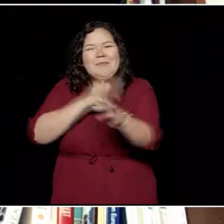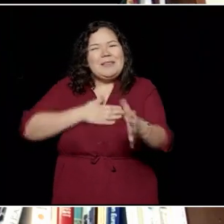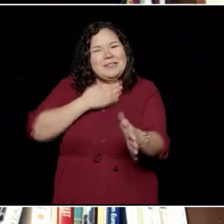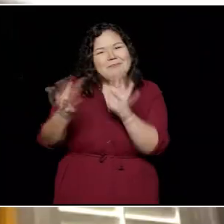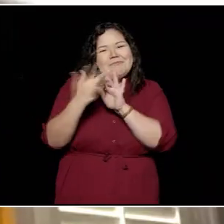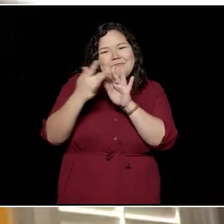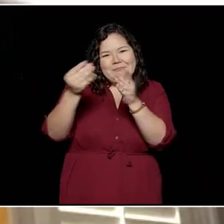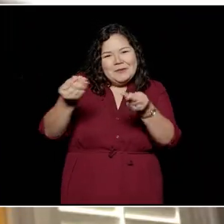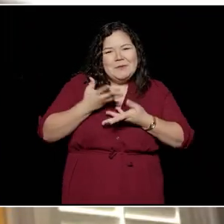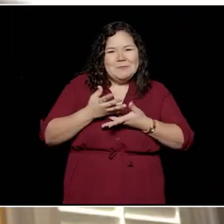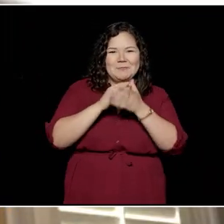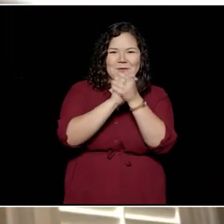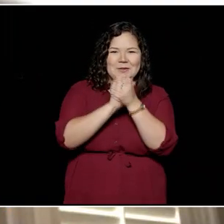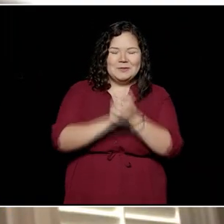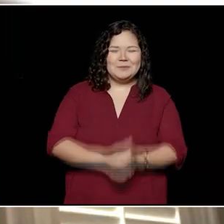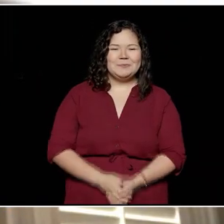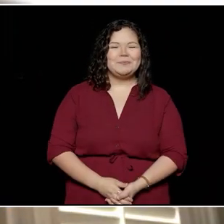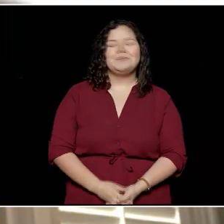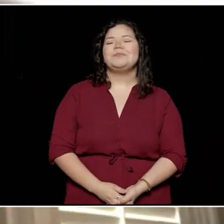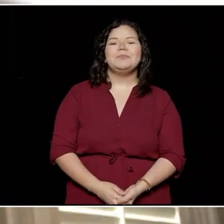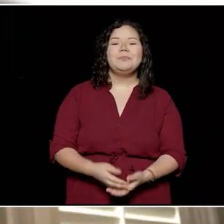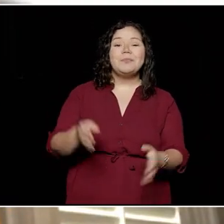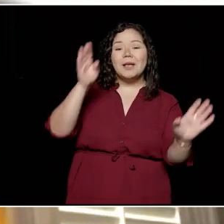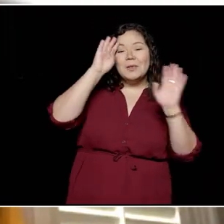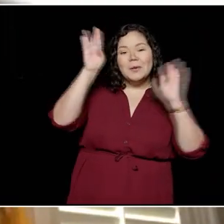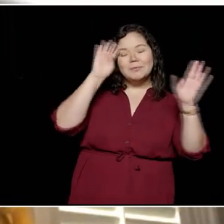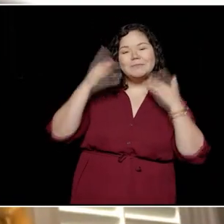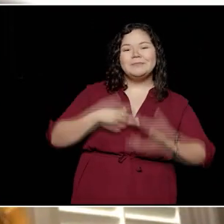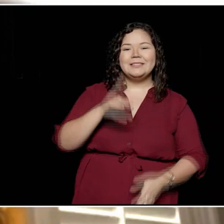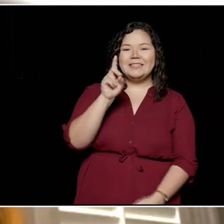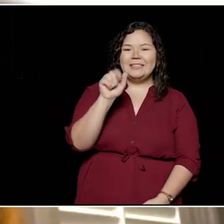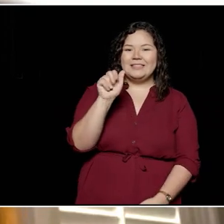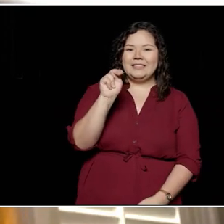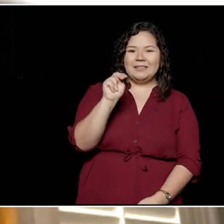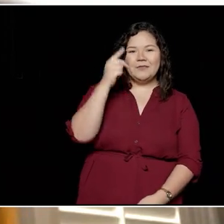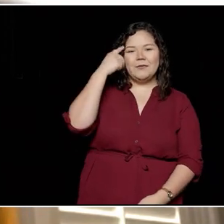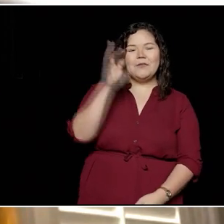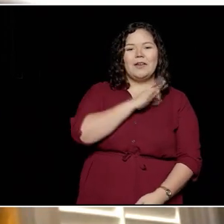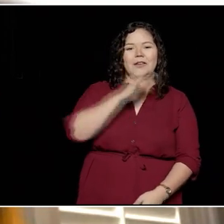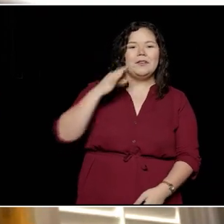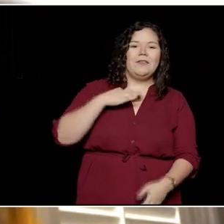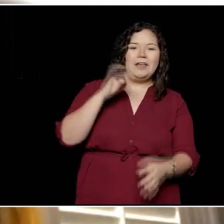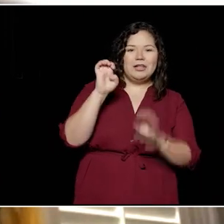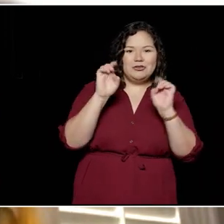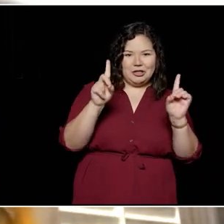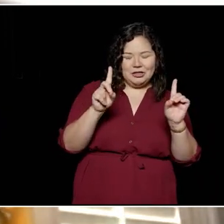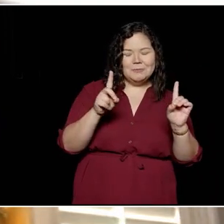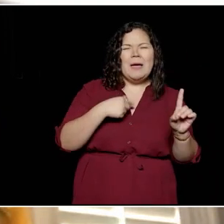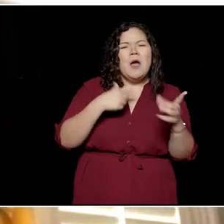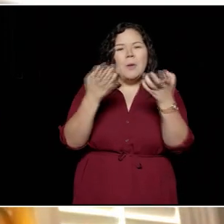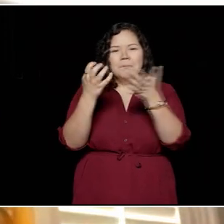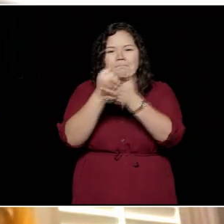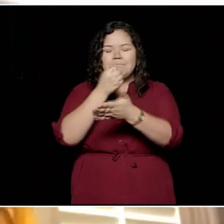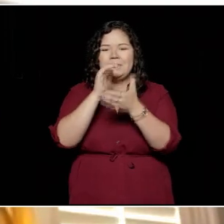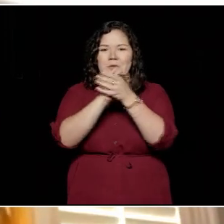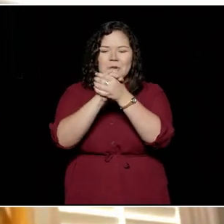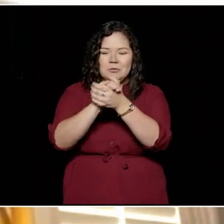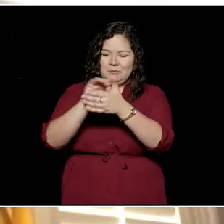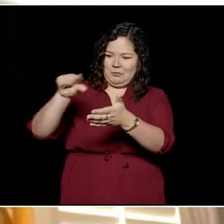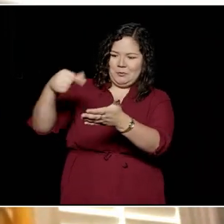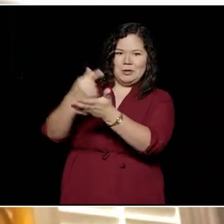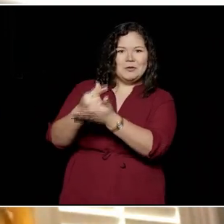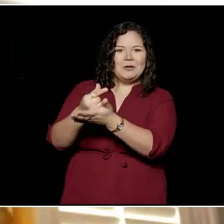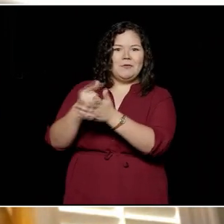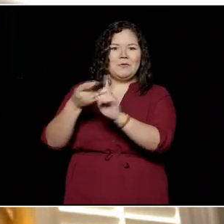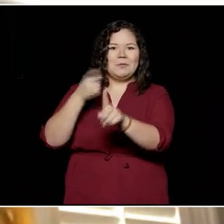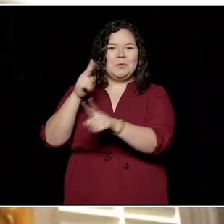Congratulations. Hello, everyone. As Dean of the Faculty of Education, I wish to congratulate you on